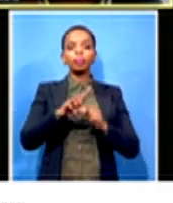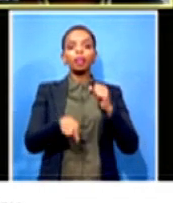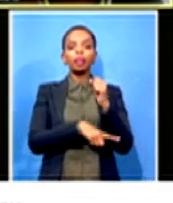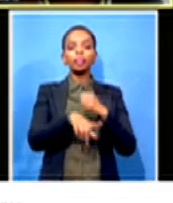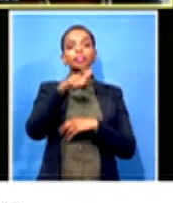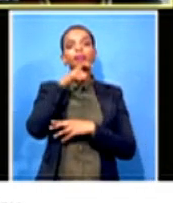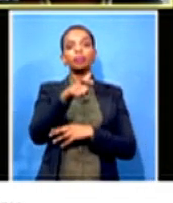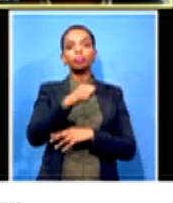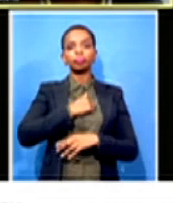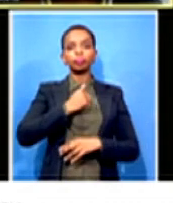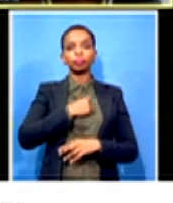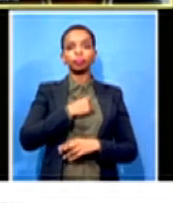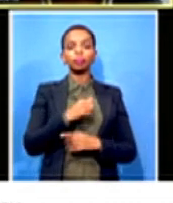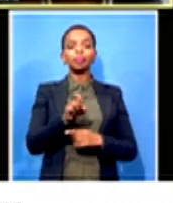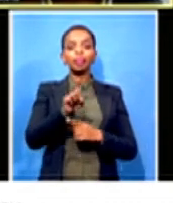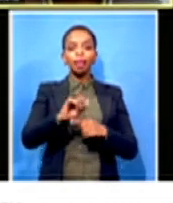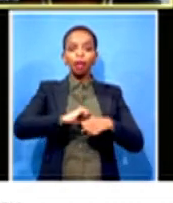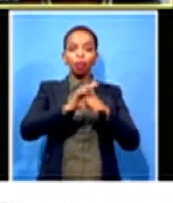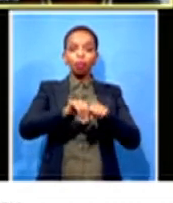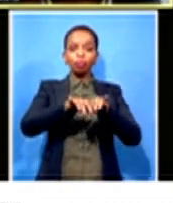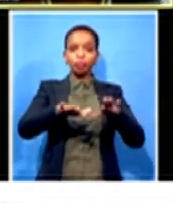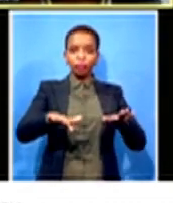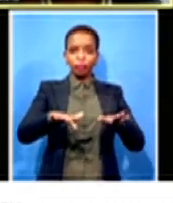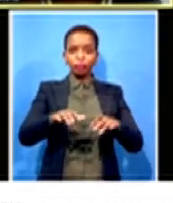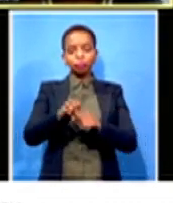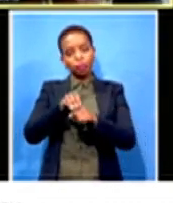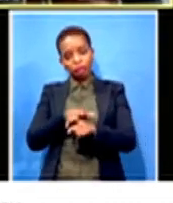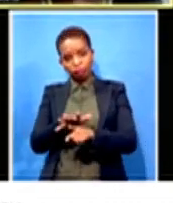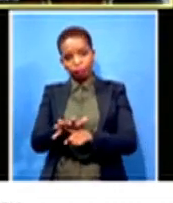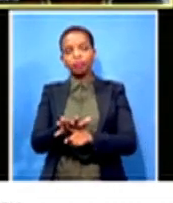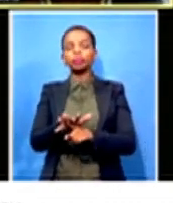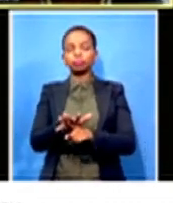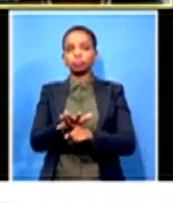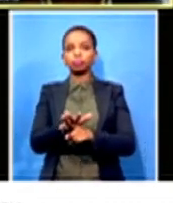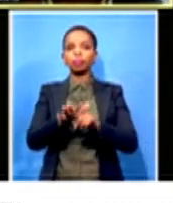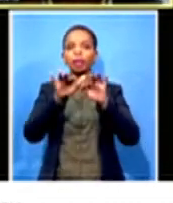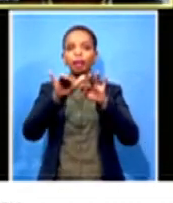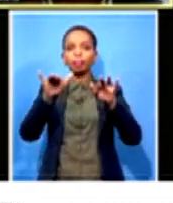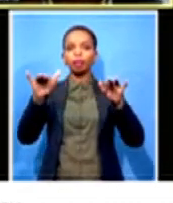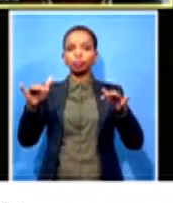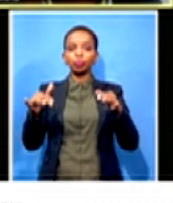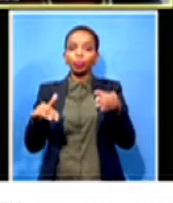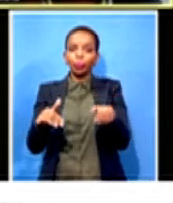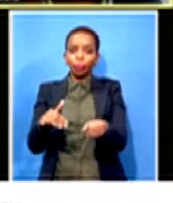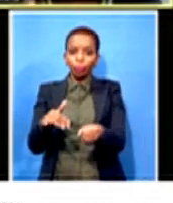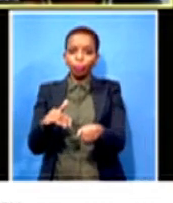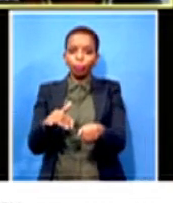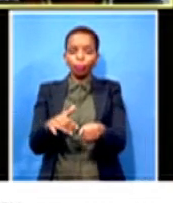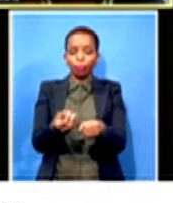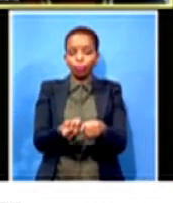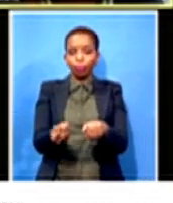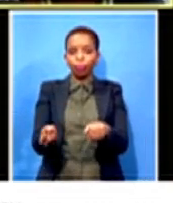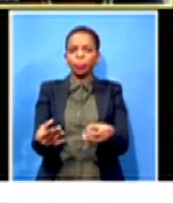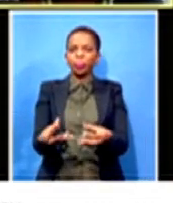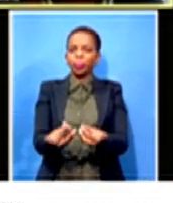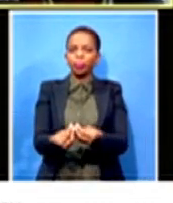small proportion of the population. If we're talking about children, they make up a very significant